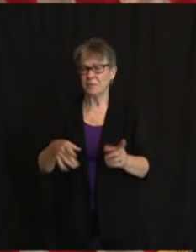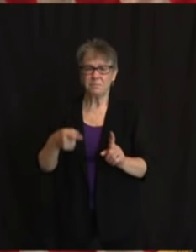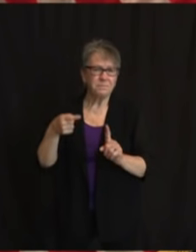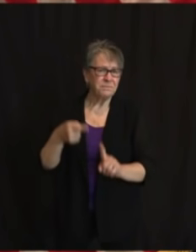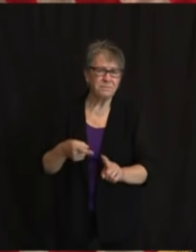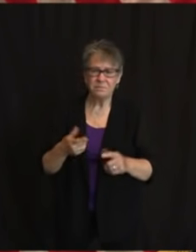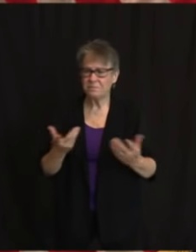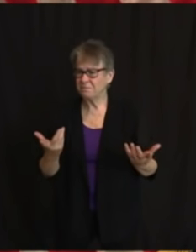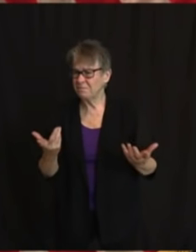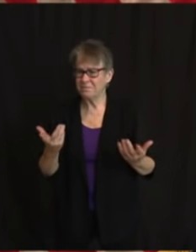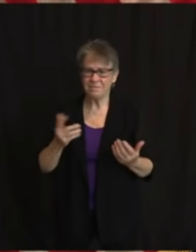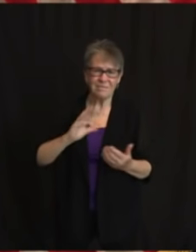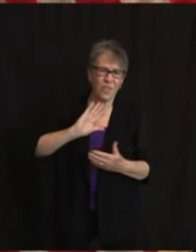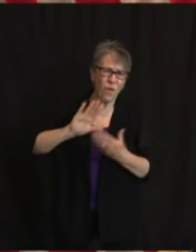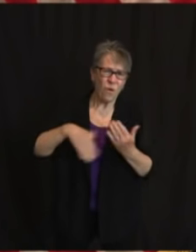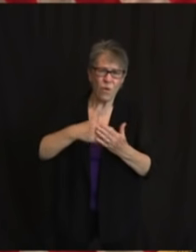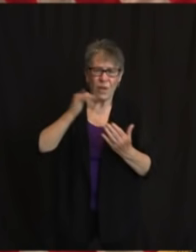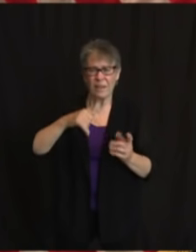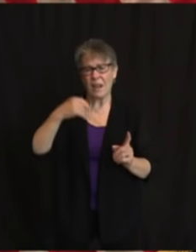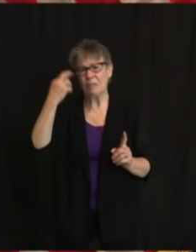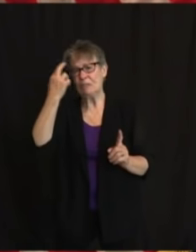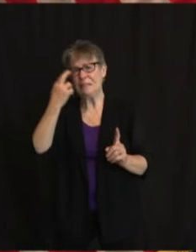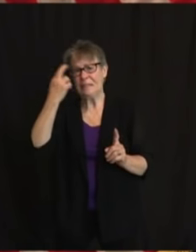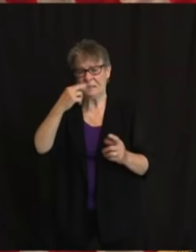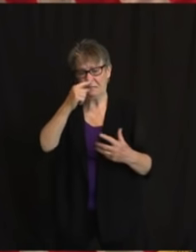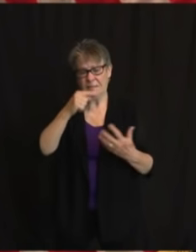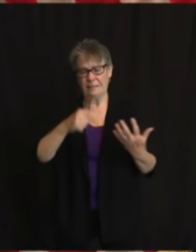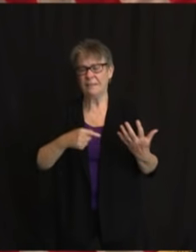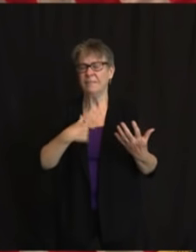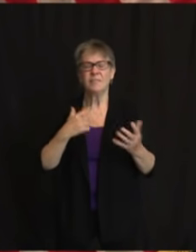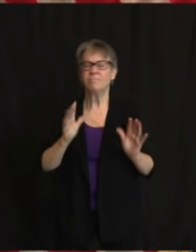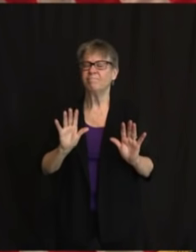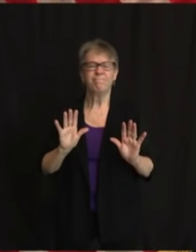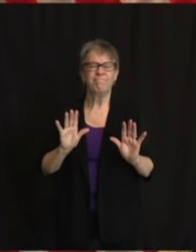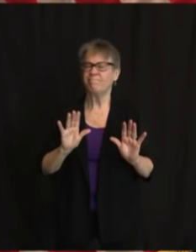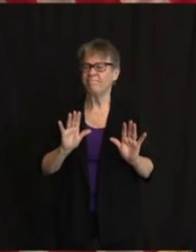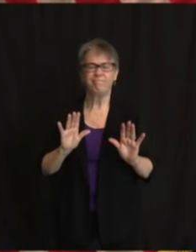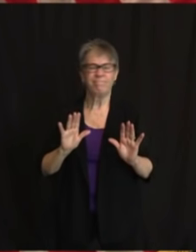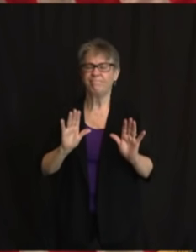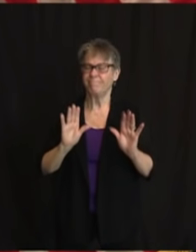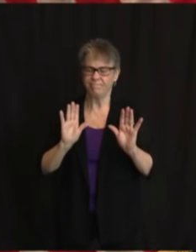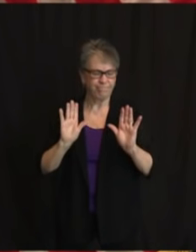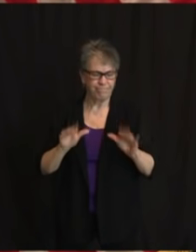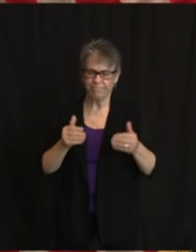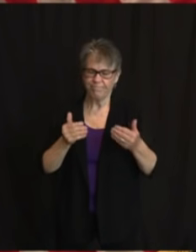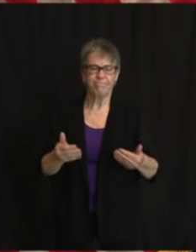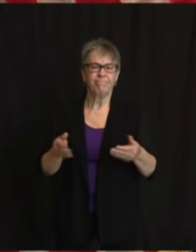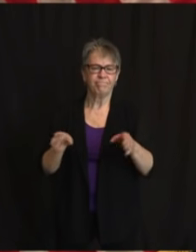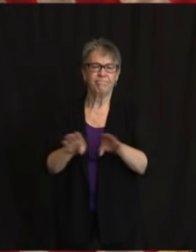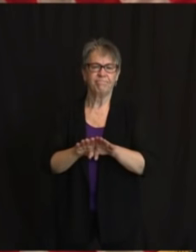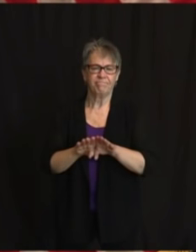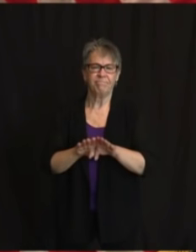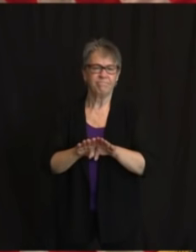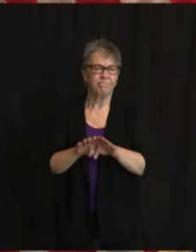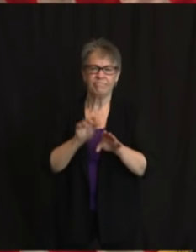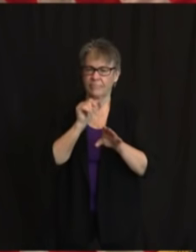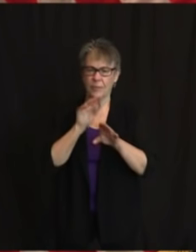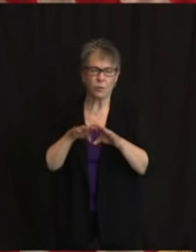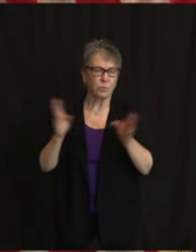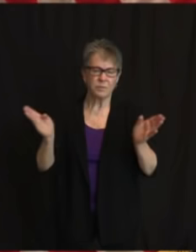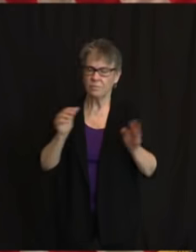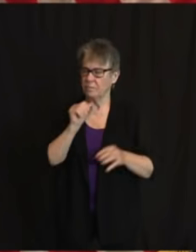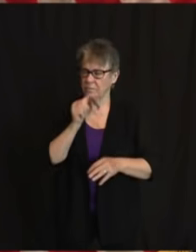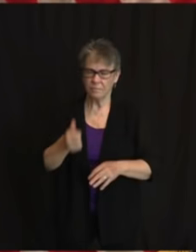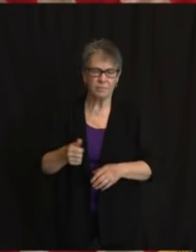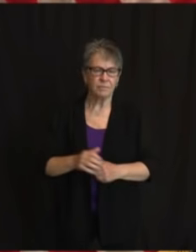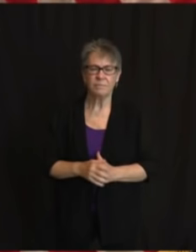it felt like a bridge too far. I believe this is true, and Matt may correct me if I'm wrong here, or Mahan, who's been studying this. I believe we're